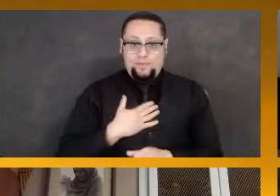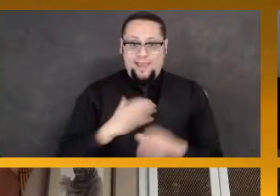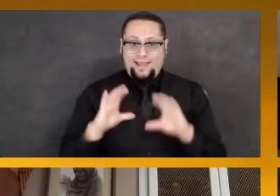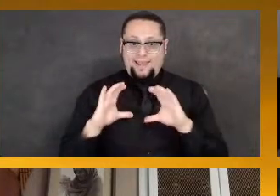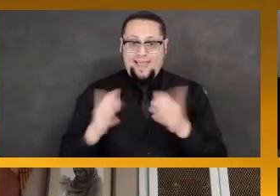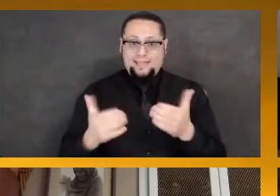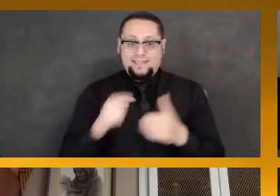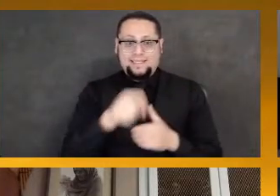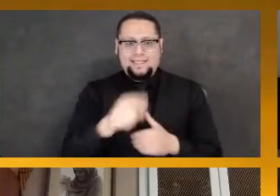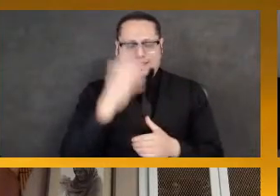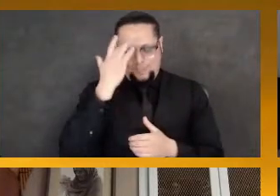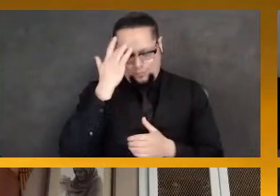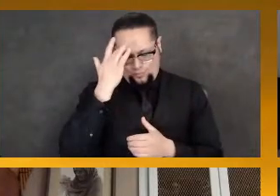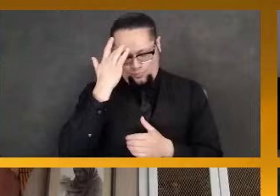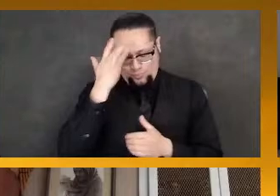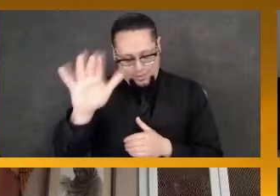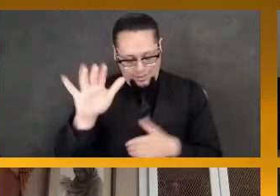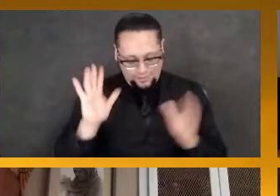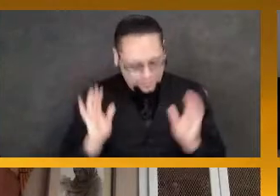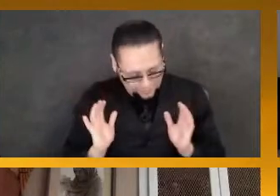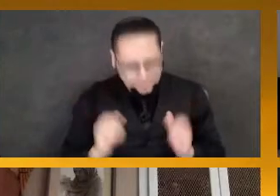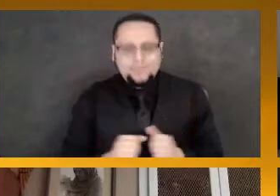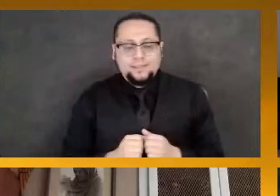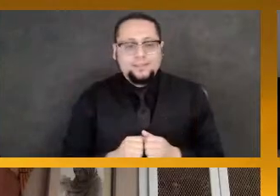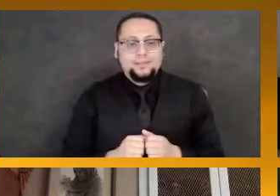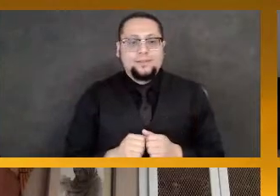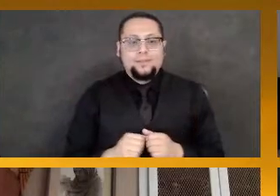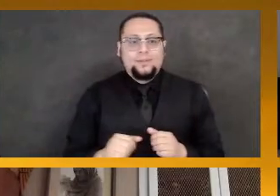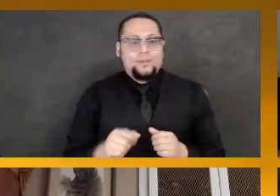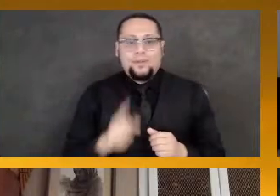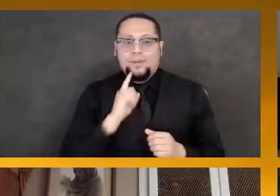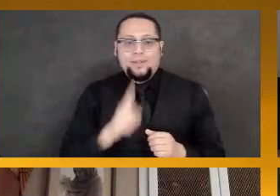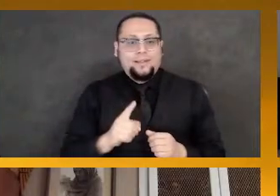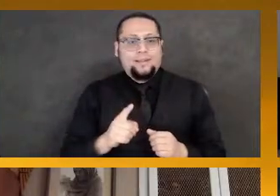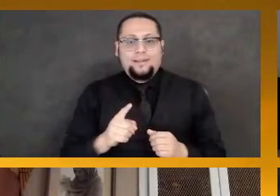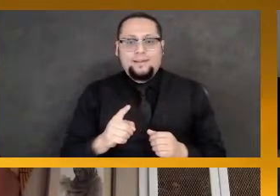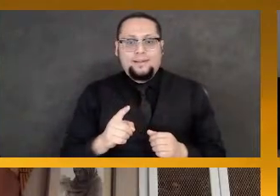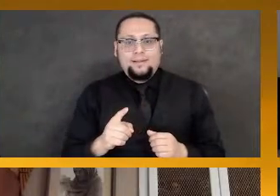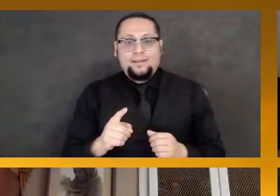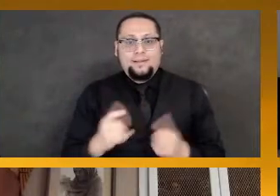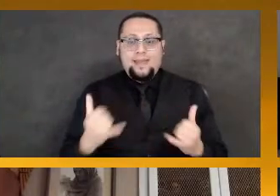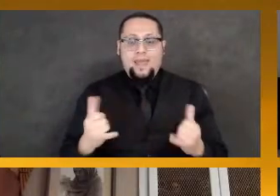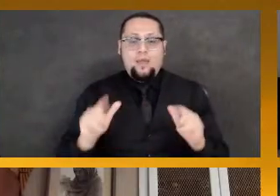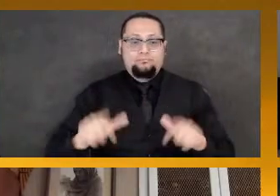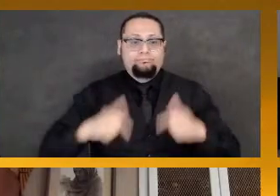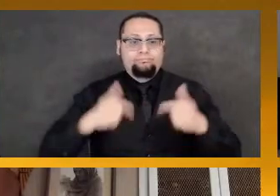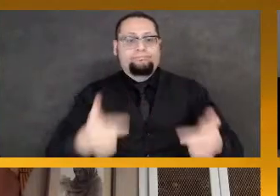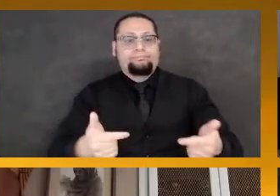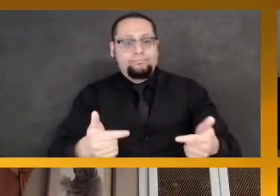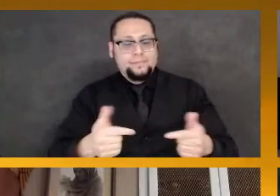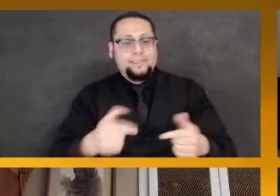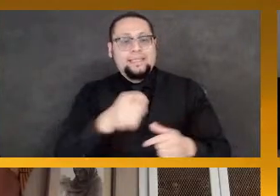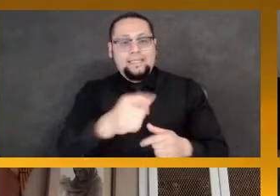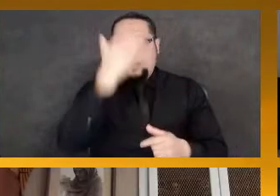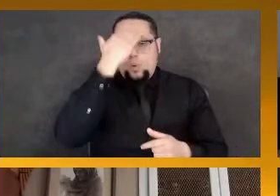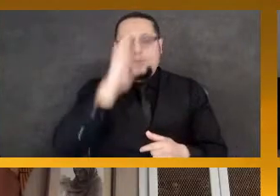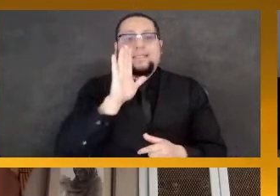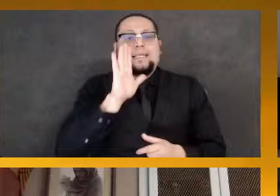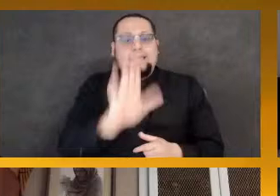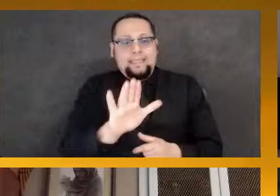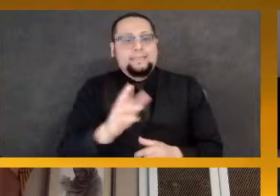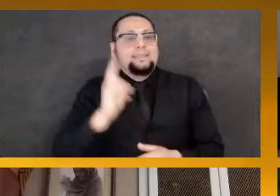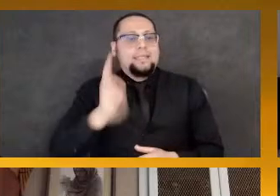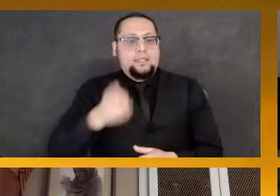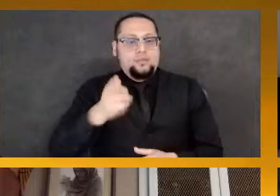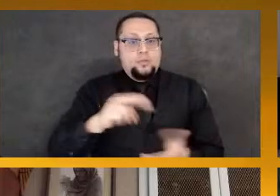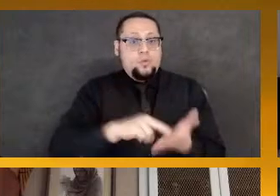is brilliant. So turning the stage over to our Indigenous students, he knows his own history. So I don't always